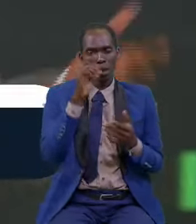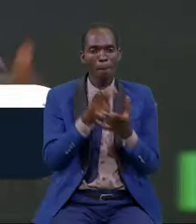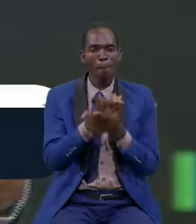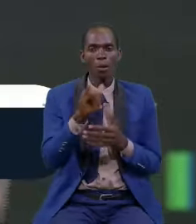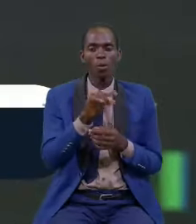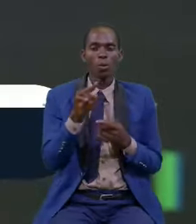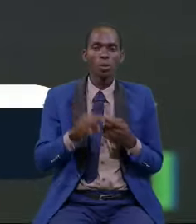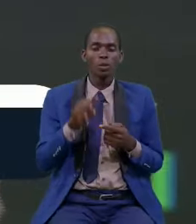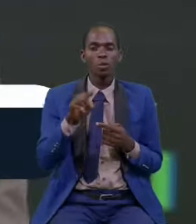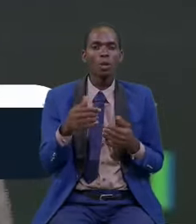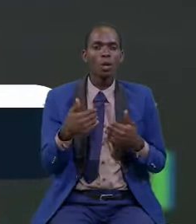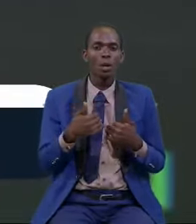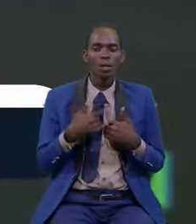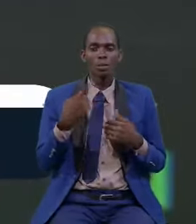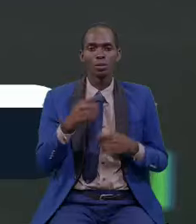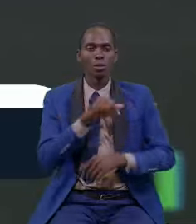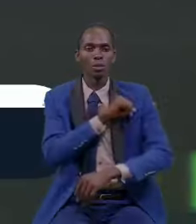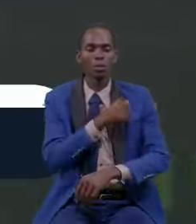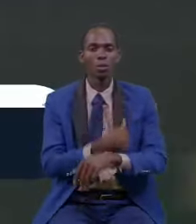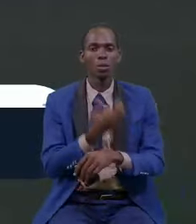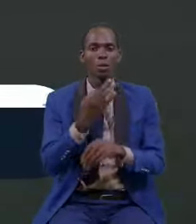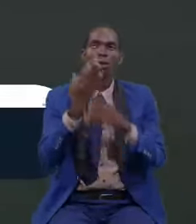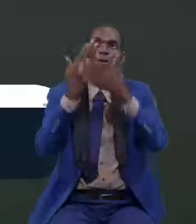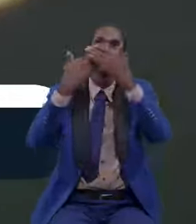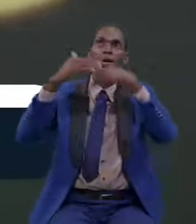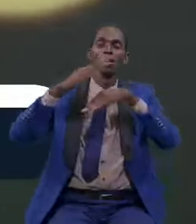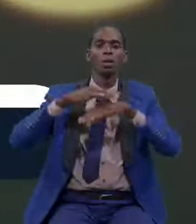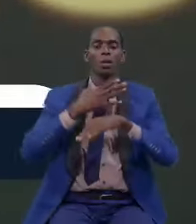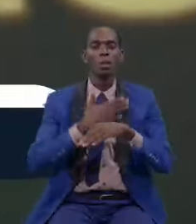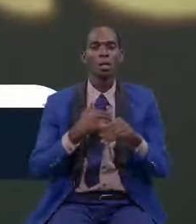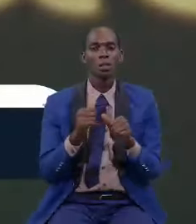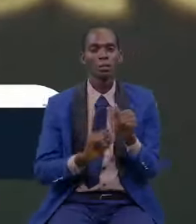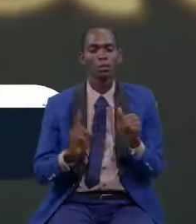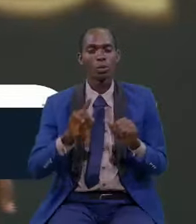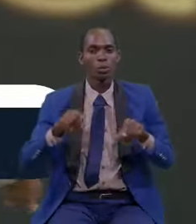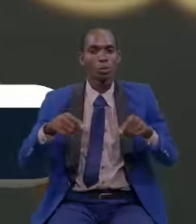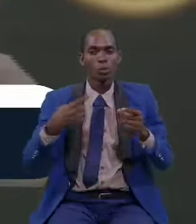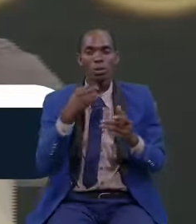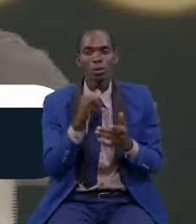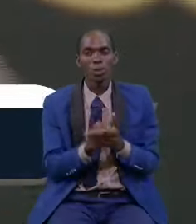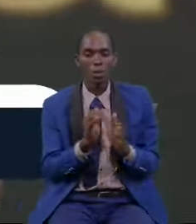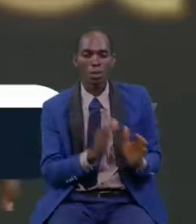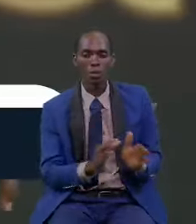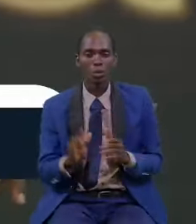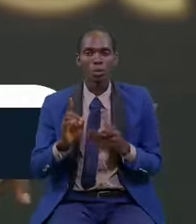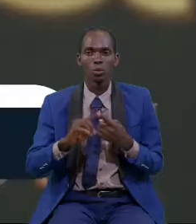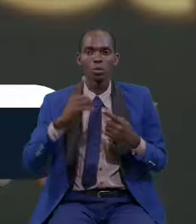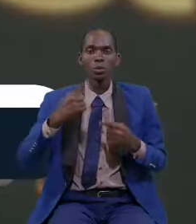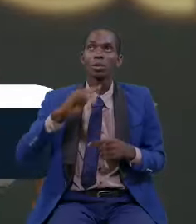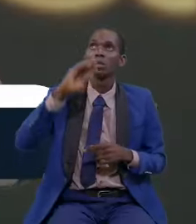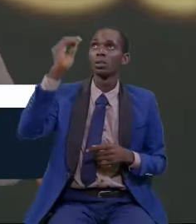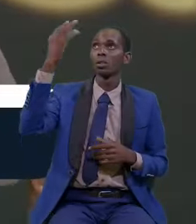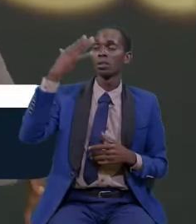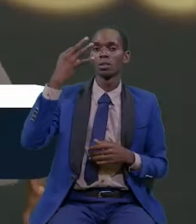the authority of heaven, and everywhere you go, you say, according to the grace of God, which